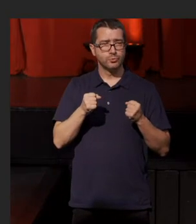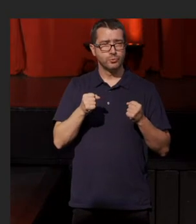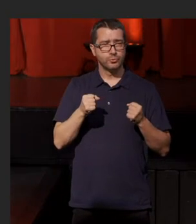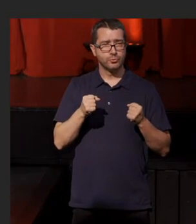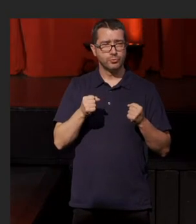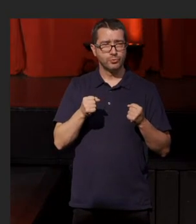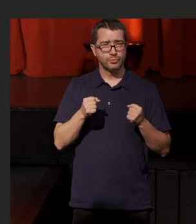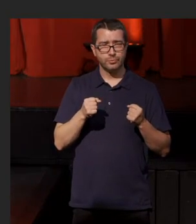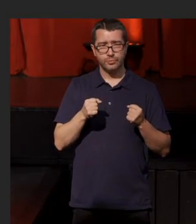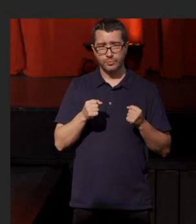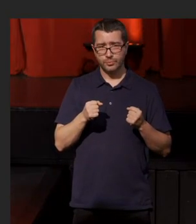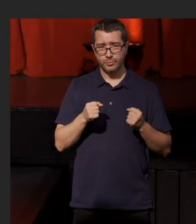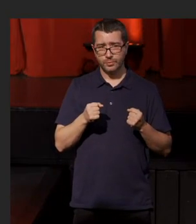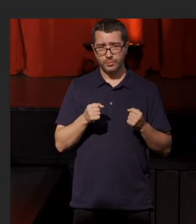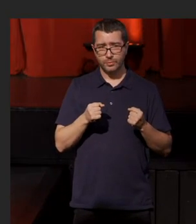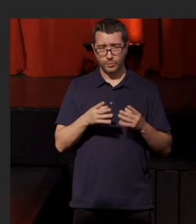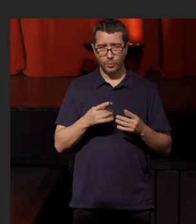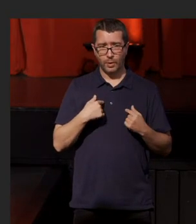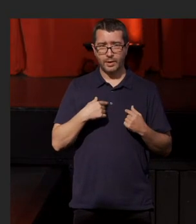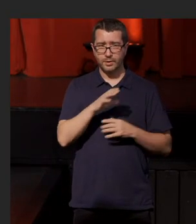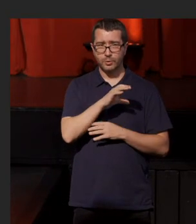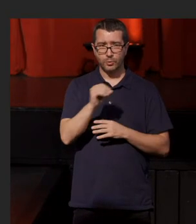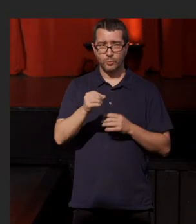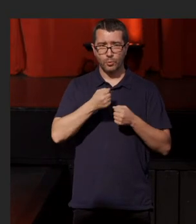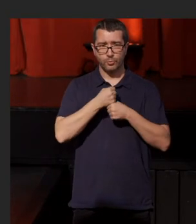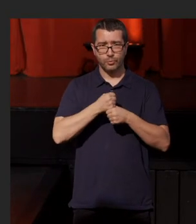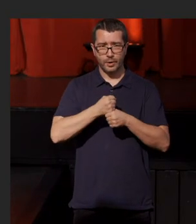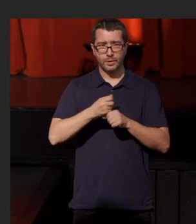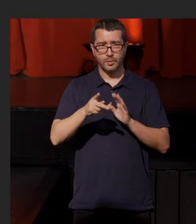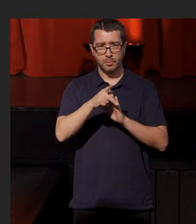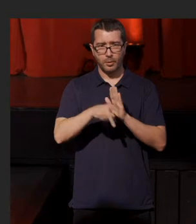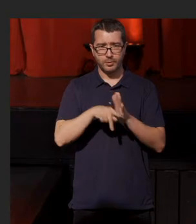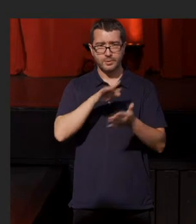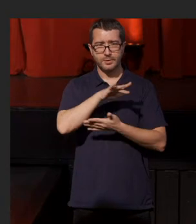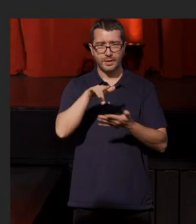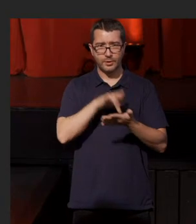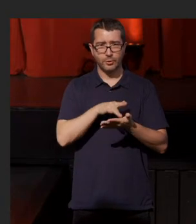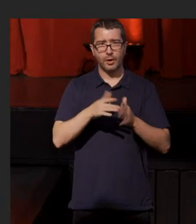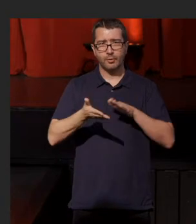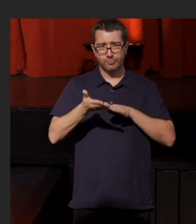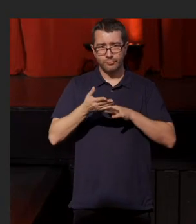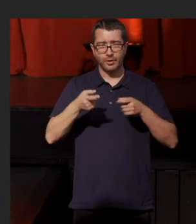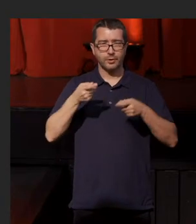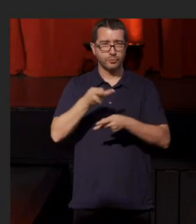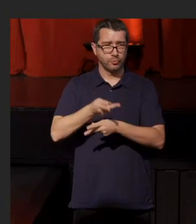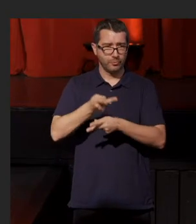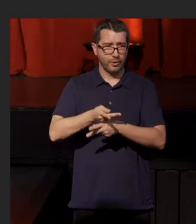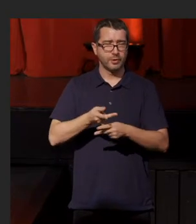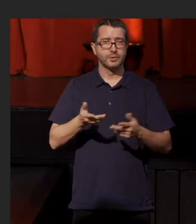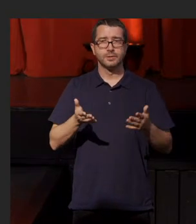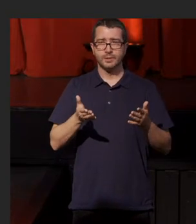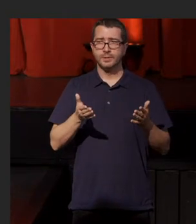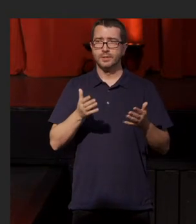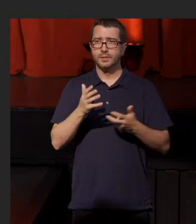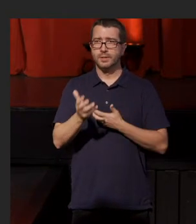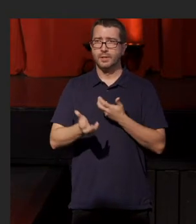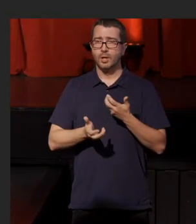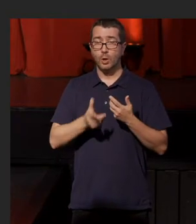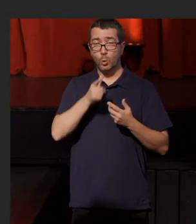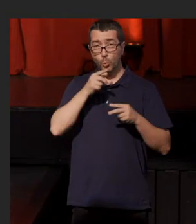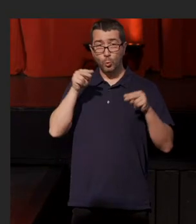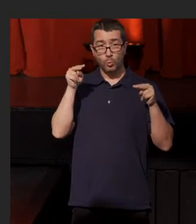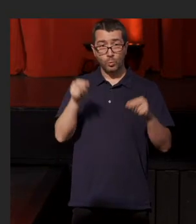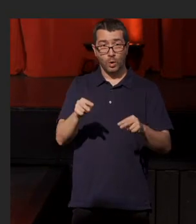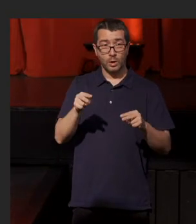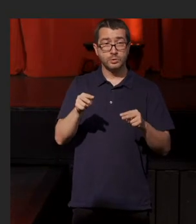which I did co-create, which does run in my policy center, which I do continue to supervise, I don't think meets those criteria. Who watches the